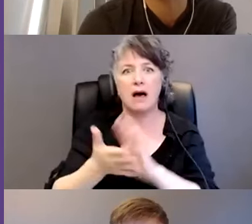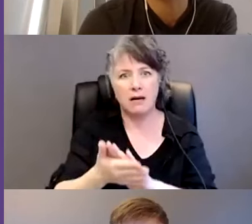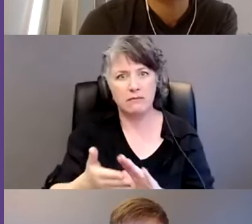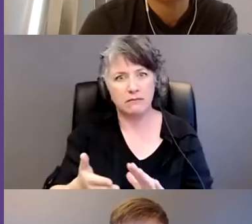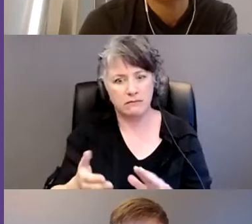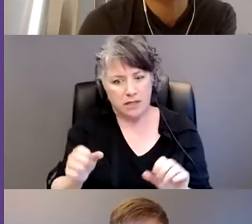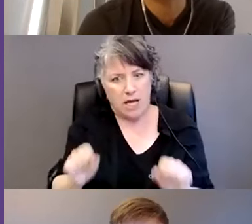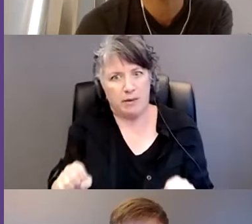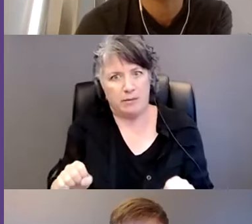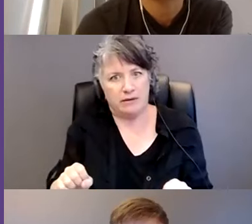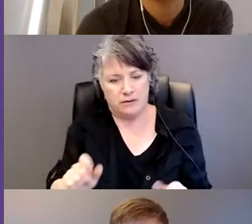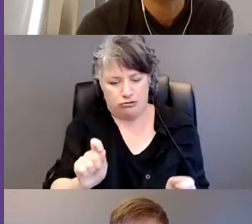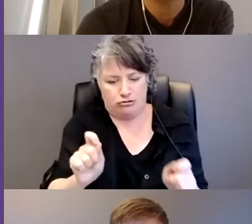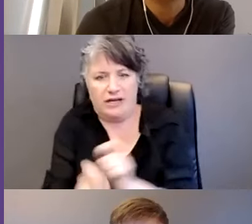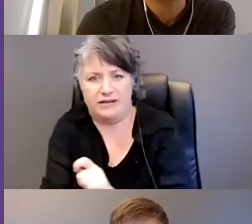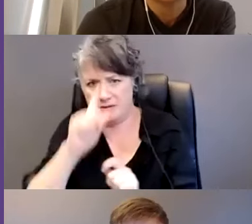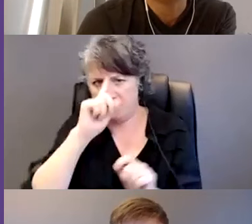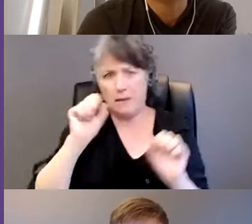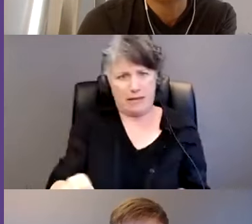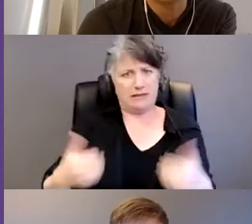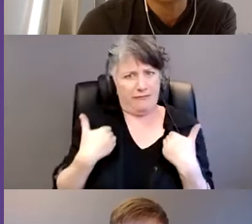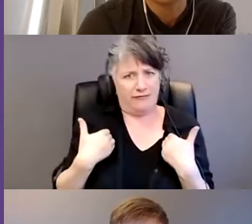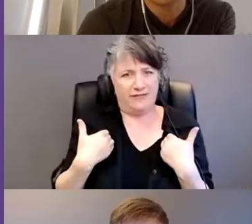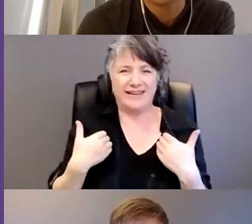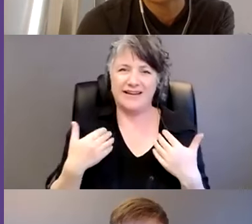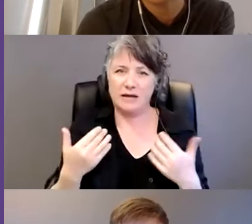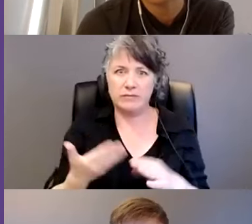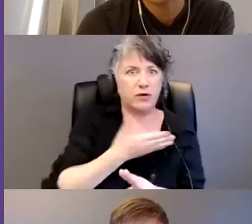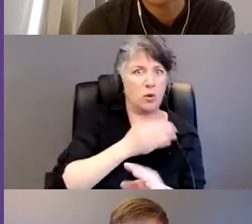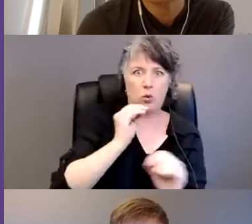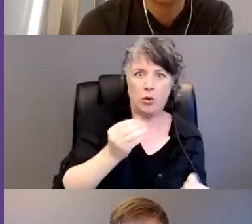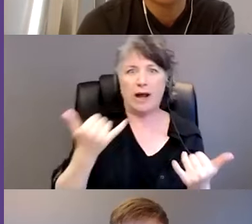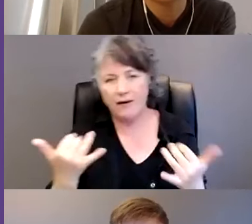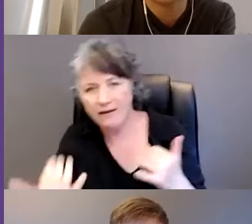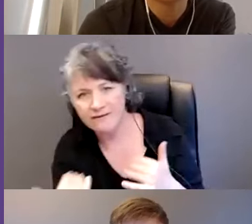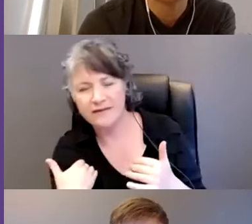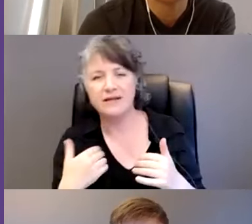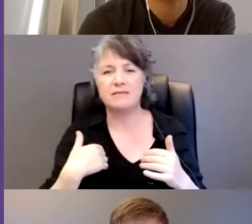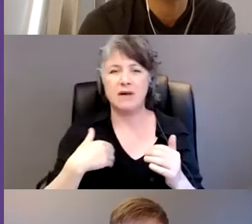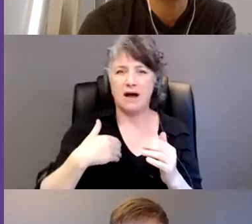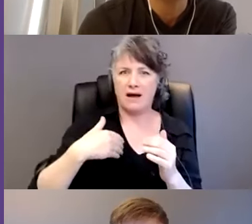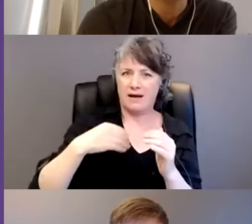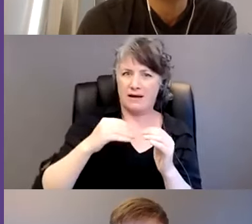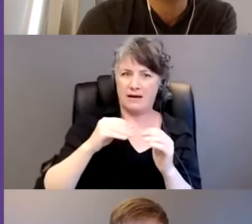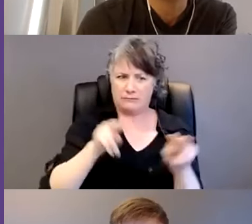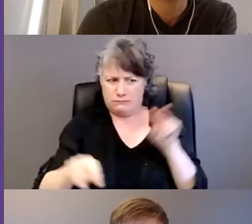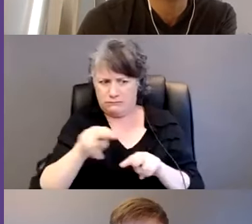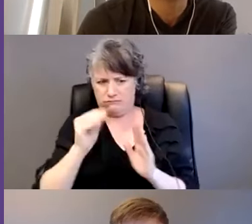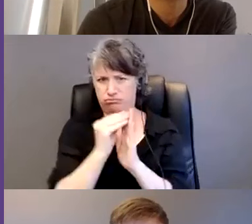clinical one, right? And I document in my notes accordingly. And I think there's slight variance in terms of how